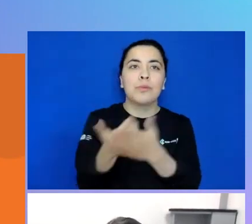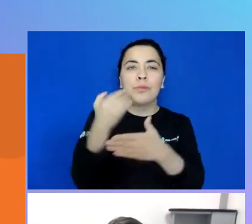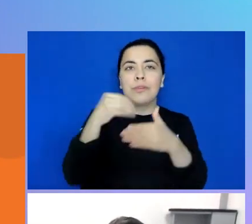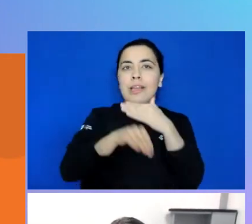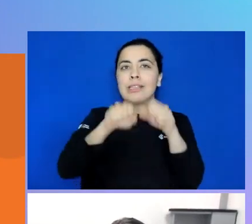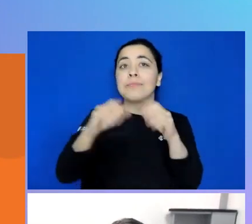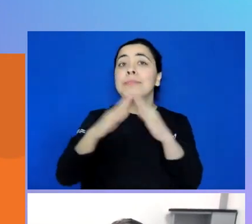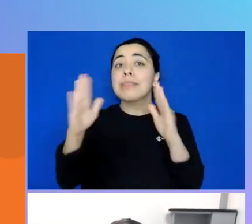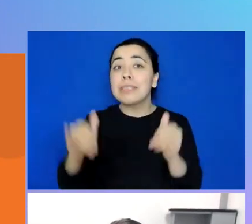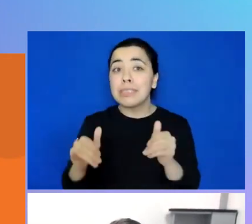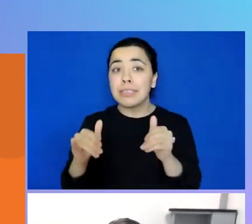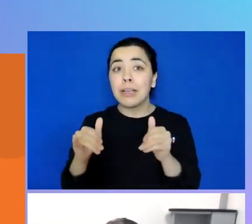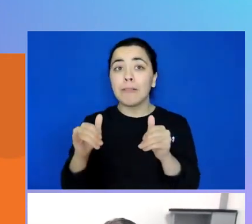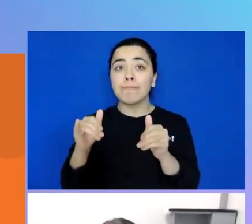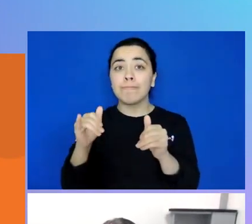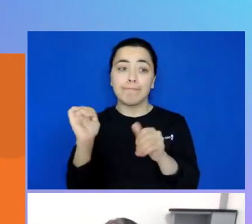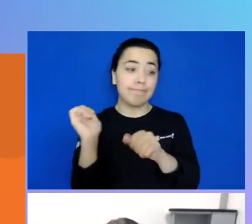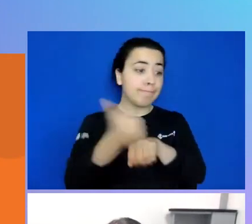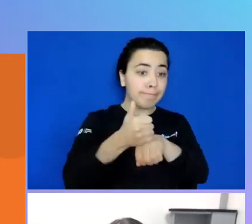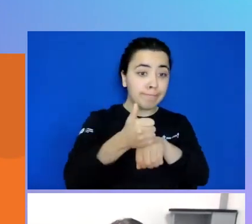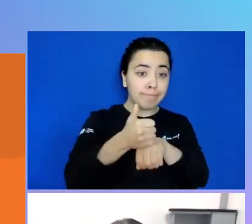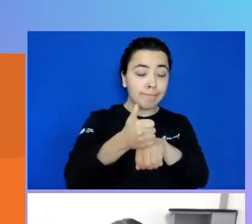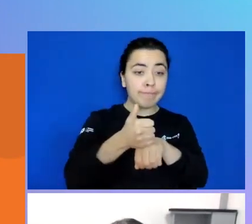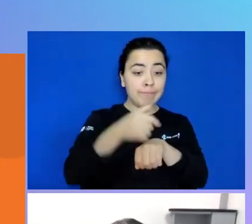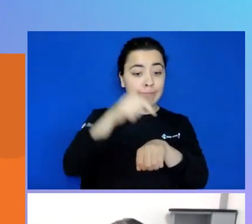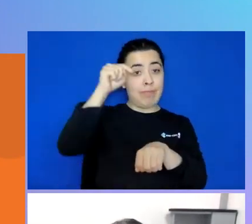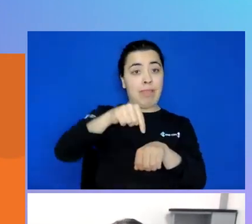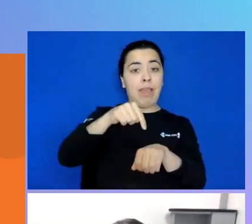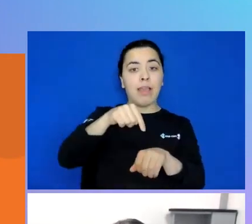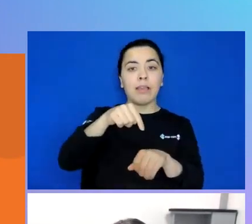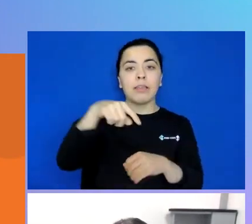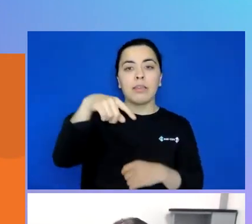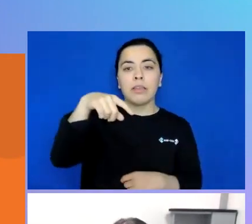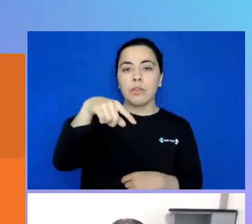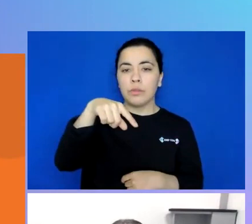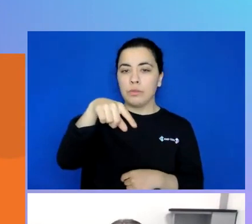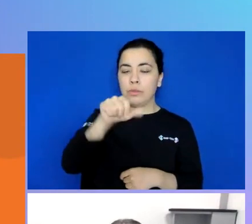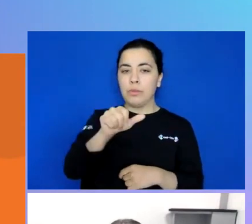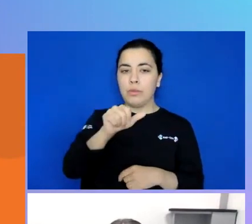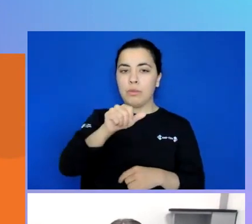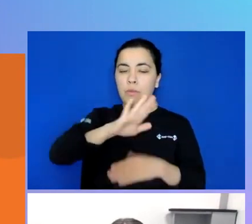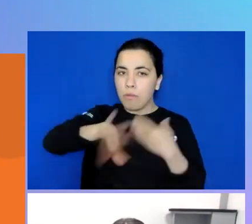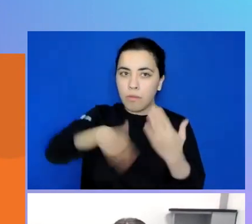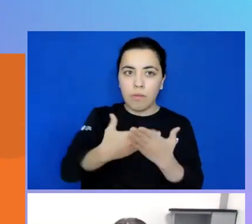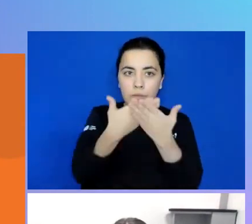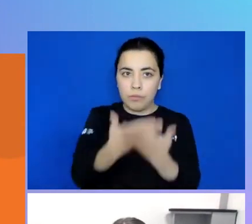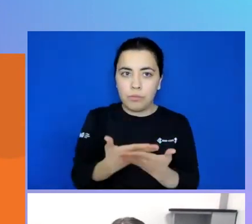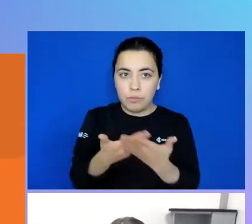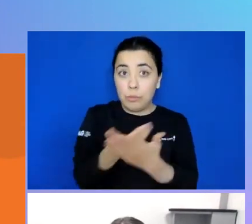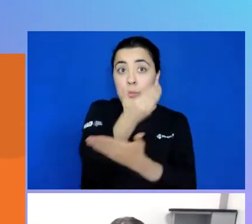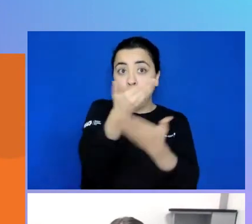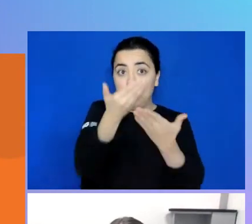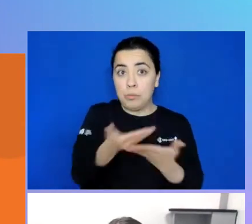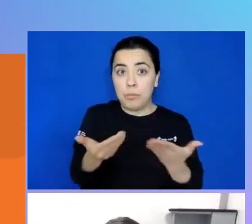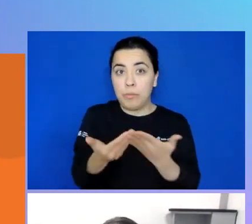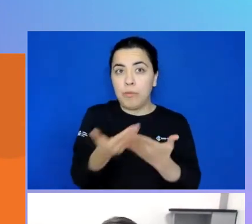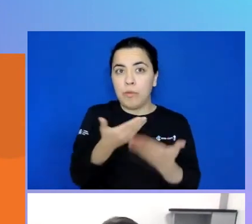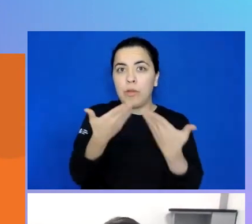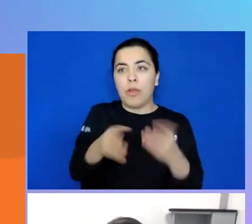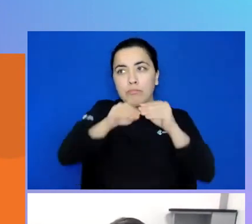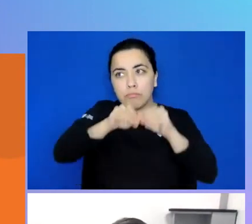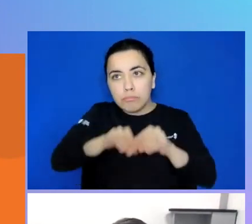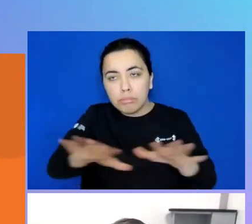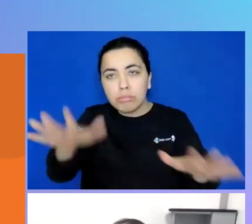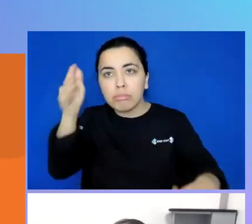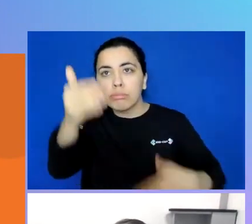accessibility system where you QA all new products before they roll into production and go